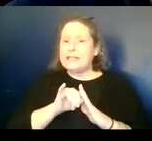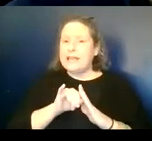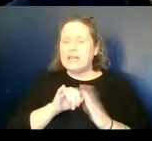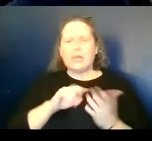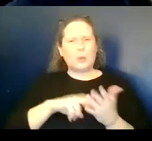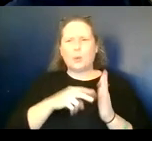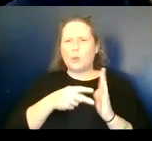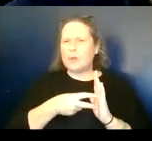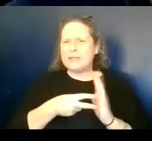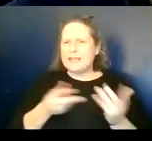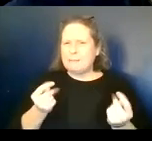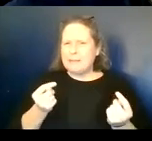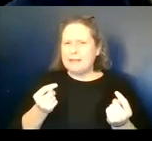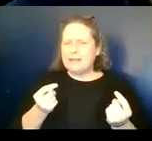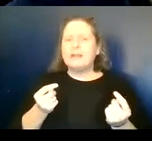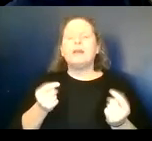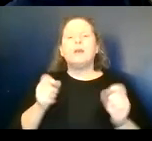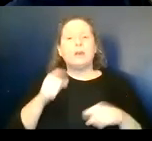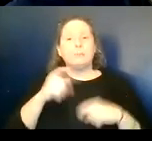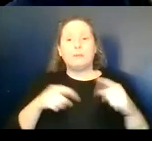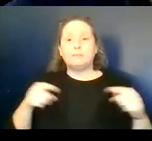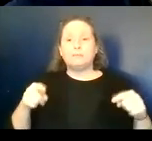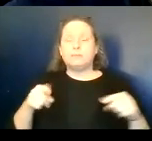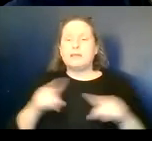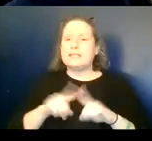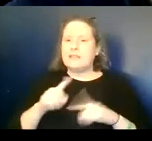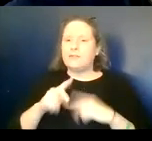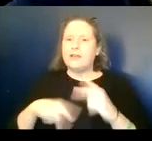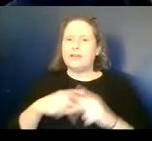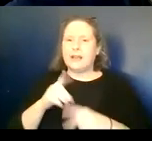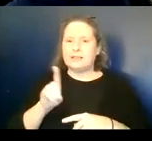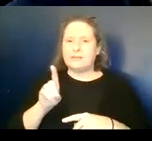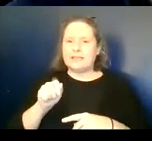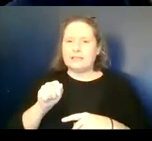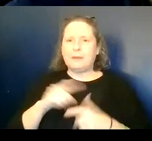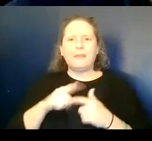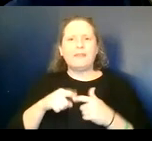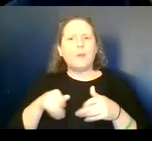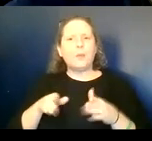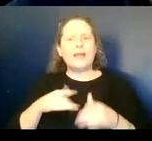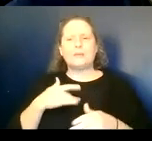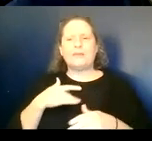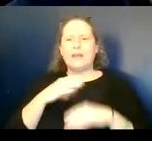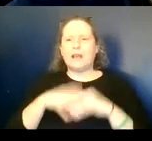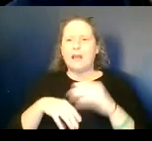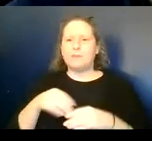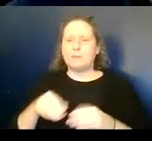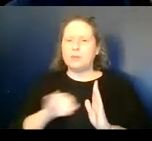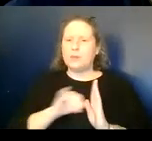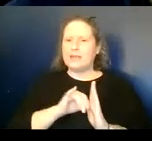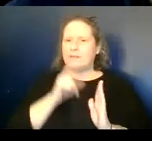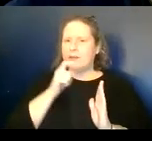like, there's spectrums of disability, but then there's ways that we feel comfortable identifying. I am a woman,